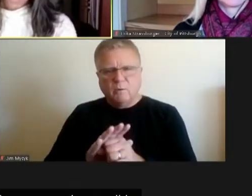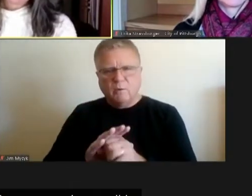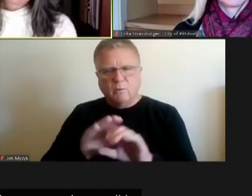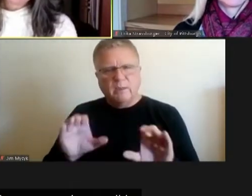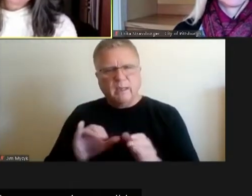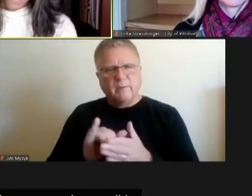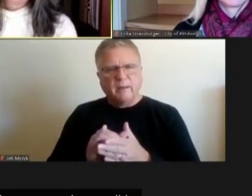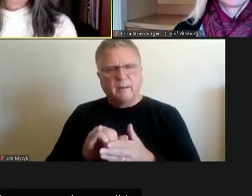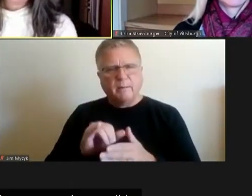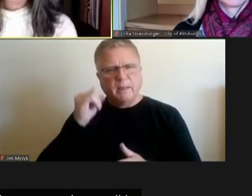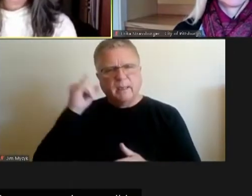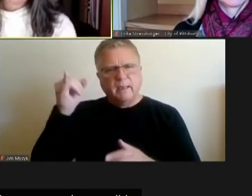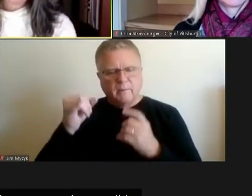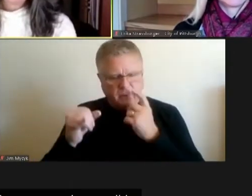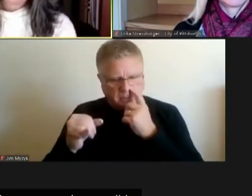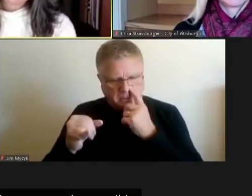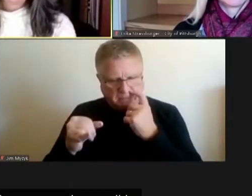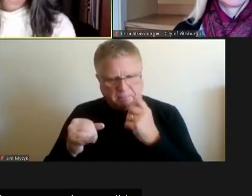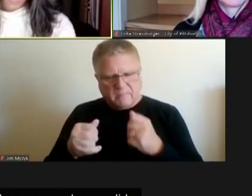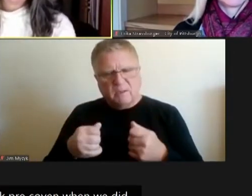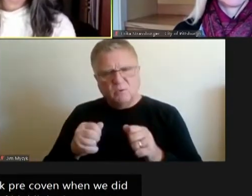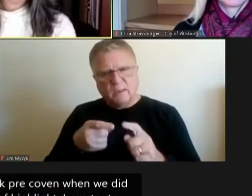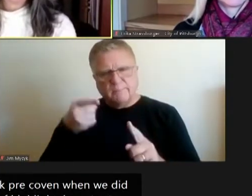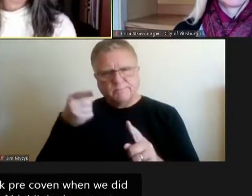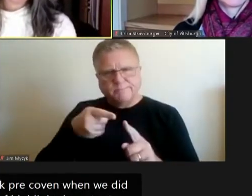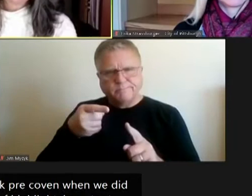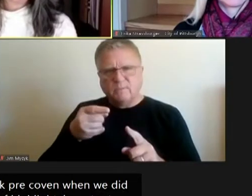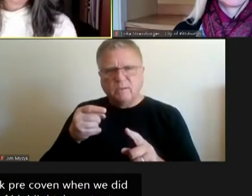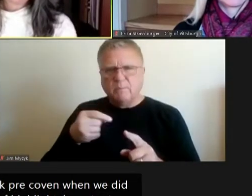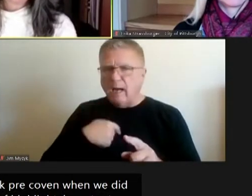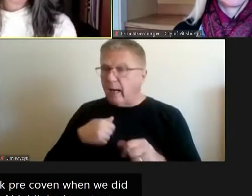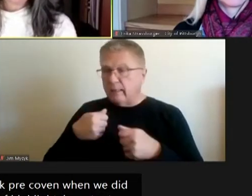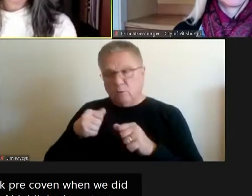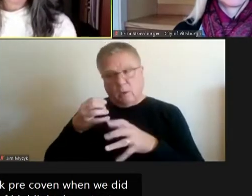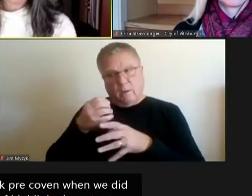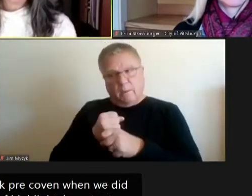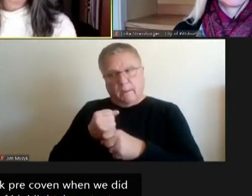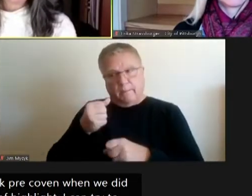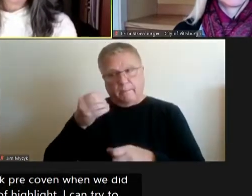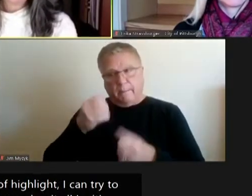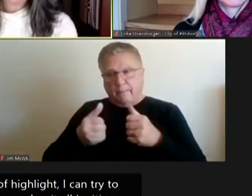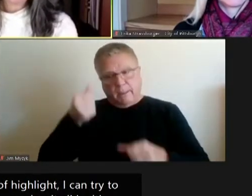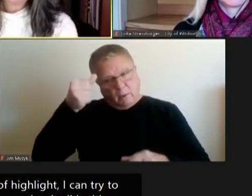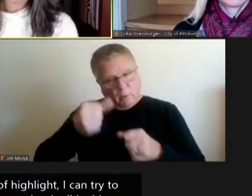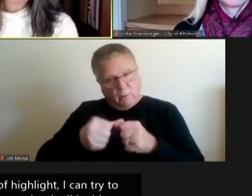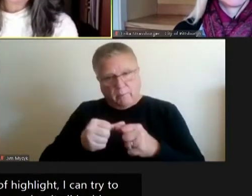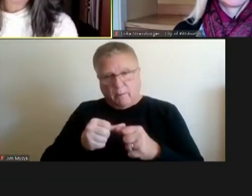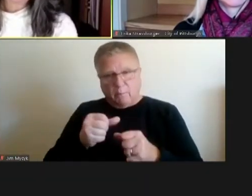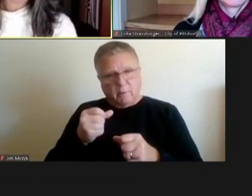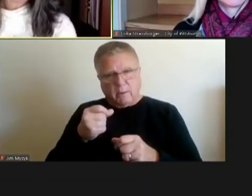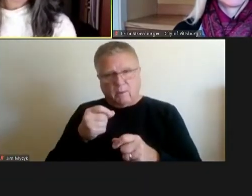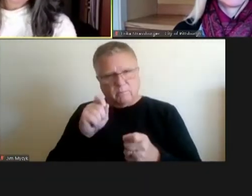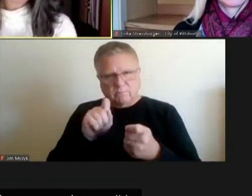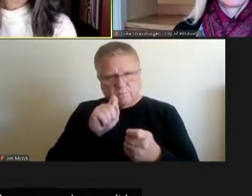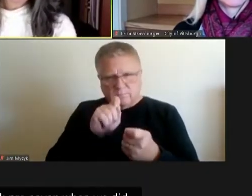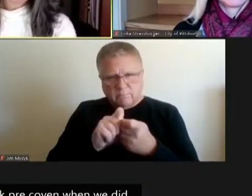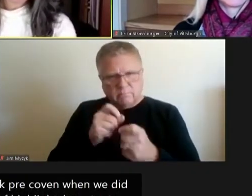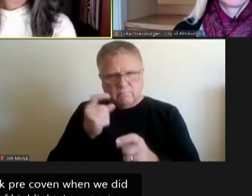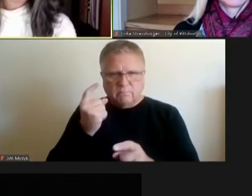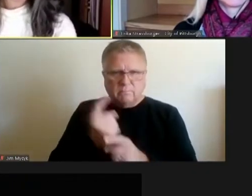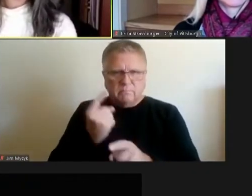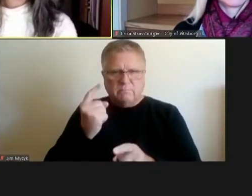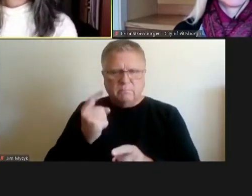of highlight, I can try to summarize, but I might not remember it all accurately because I don't live it every day like you all do, but that we